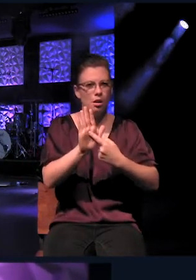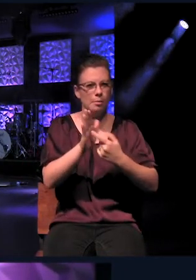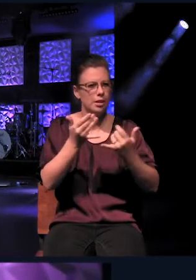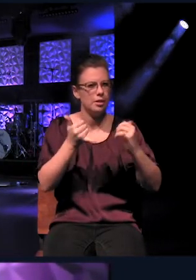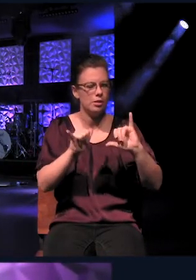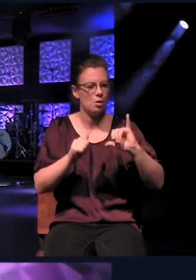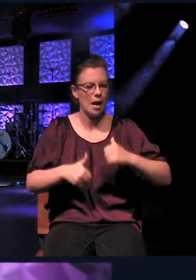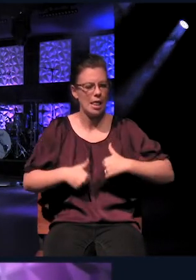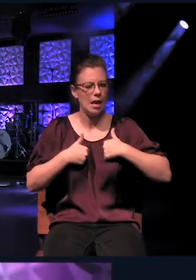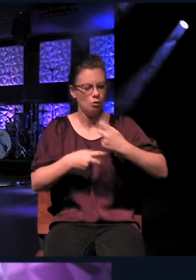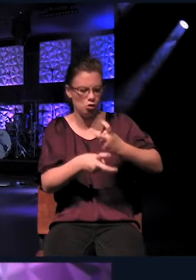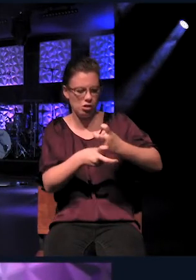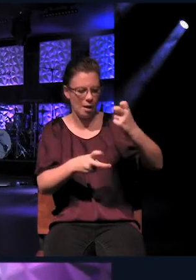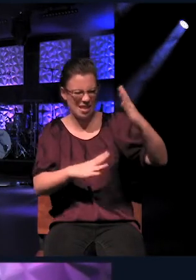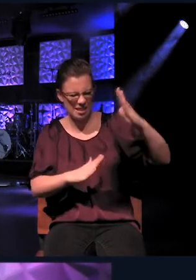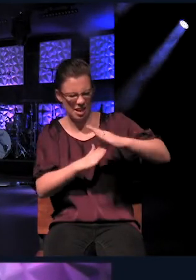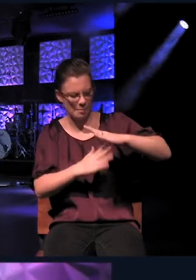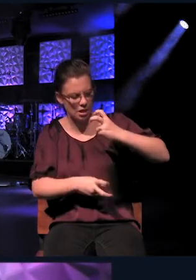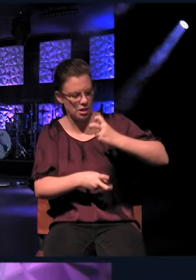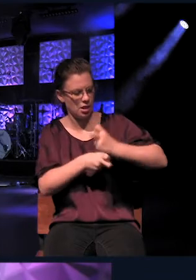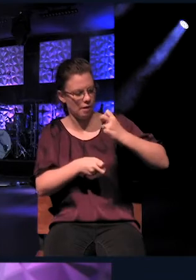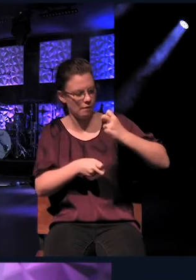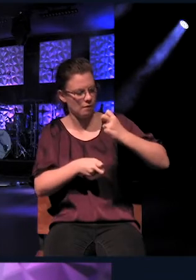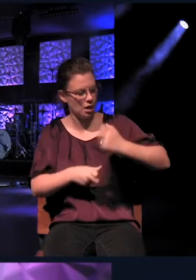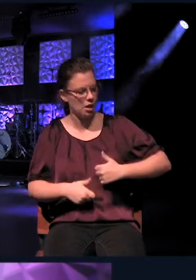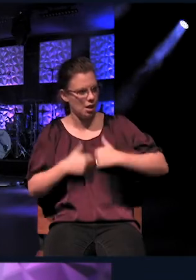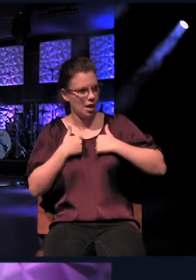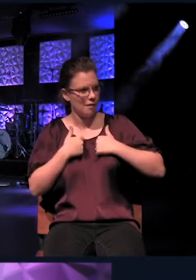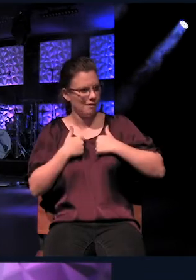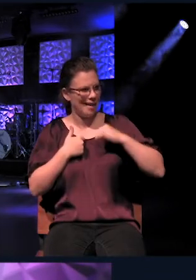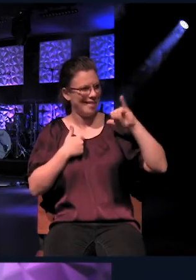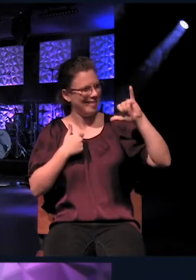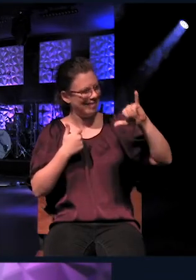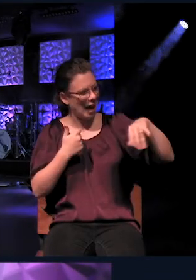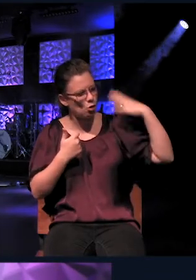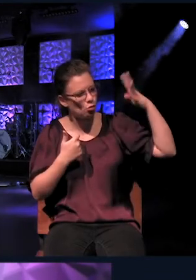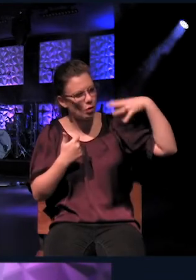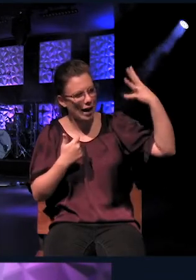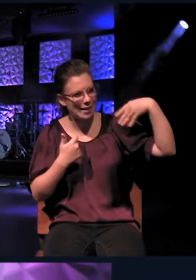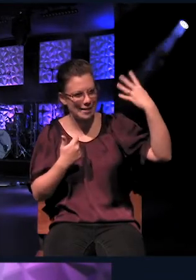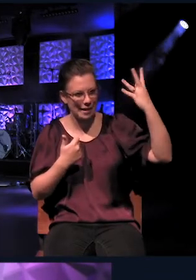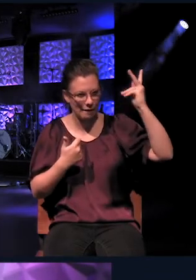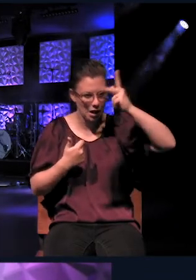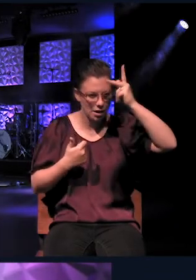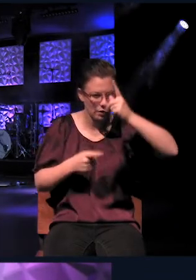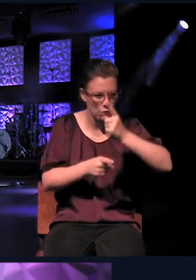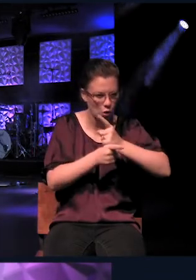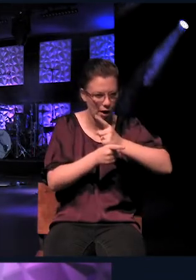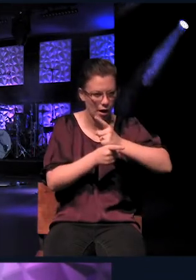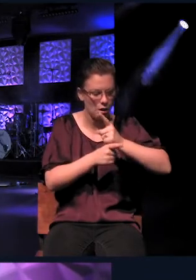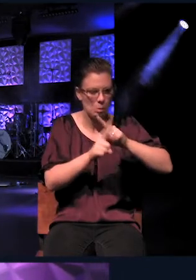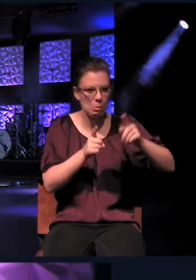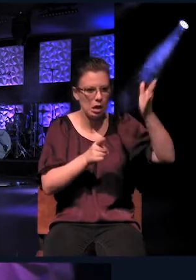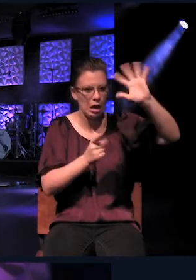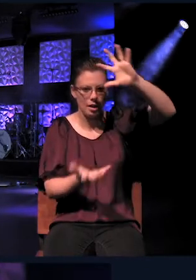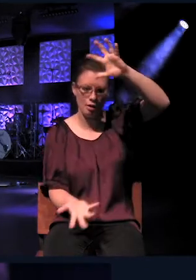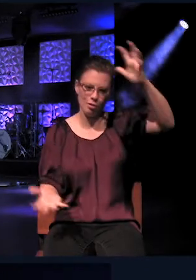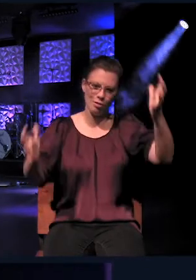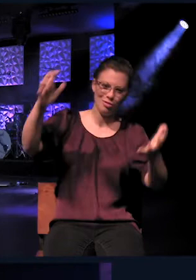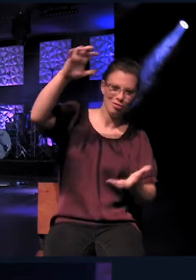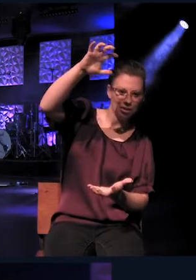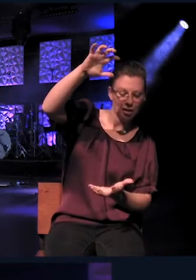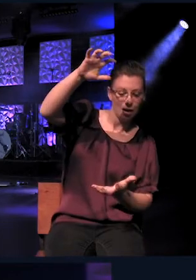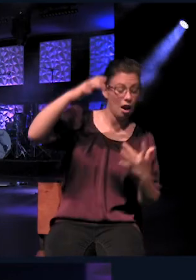ever. And that's the crazy upside-down thing about the kingdom of God. You can be in depression and still have